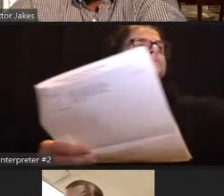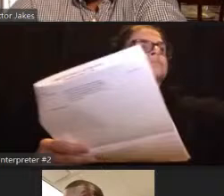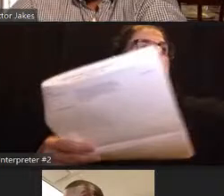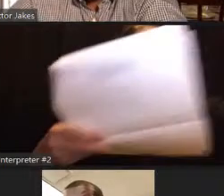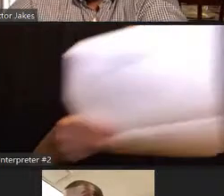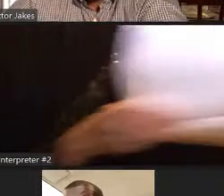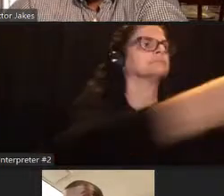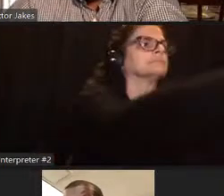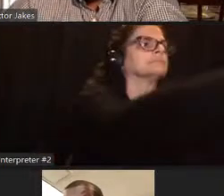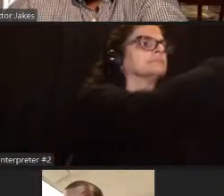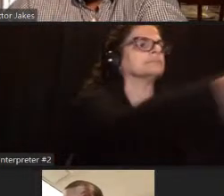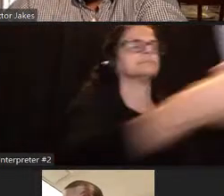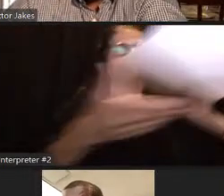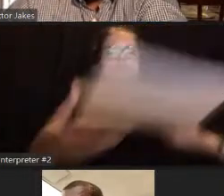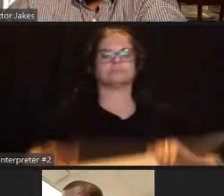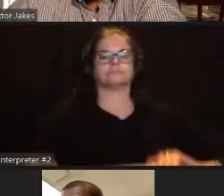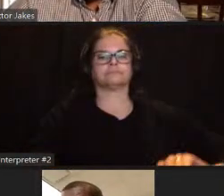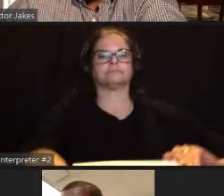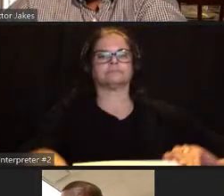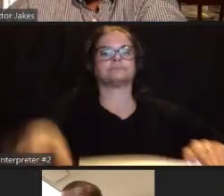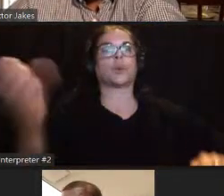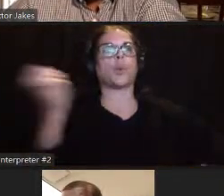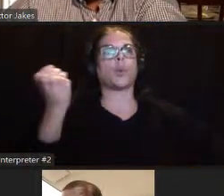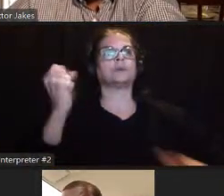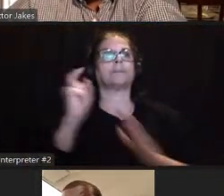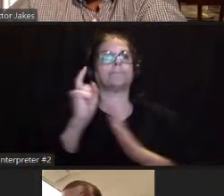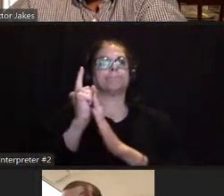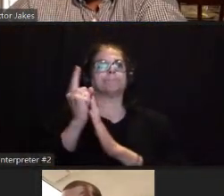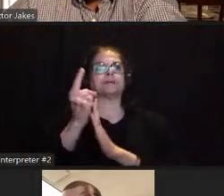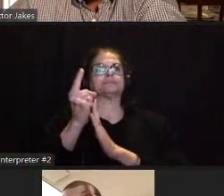And hold on 1 second, everybody.